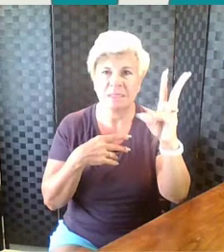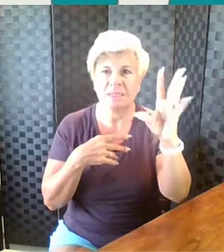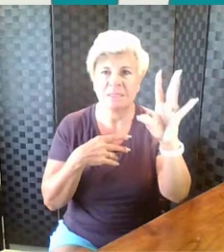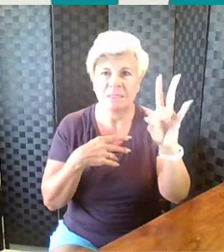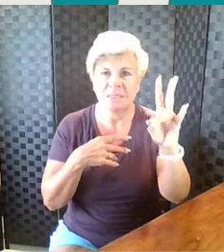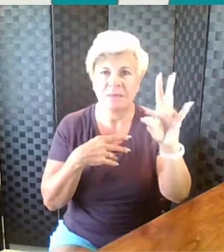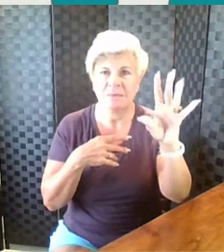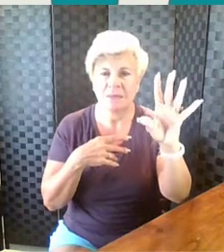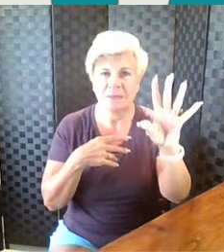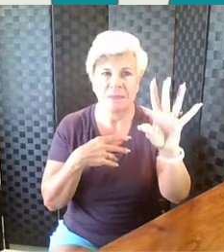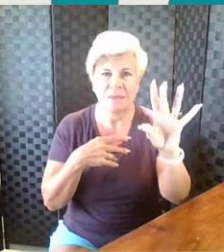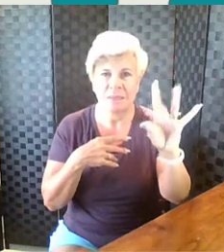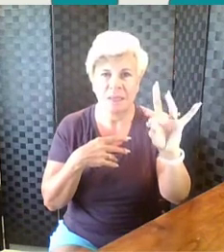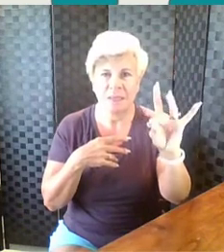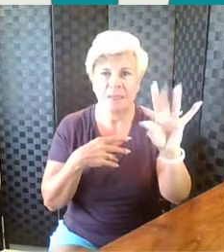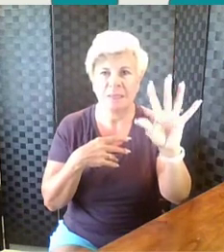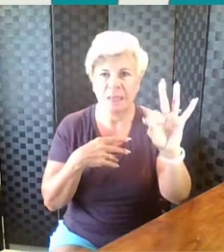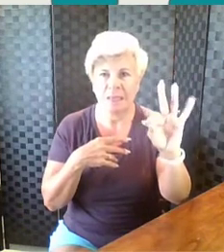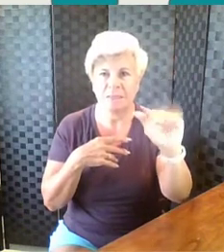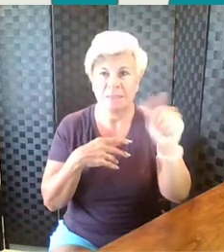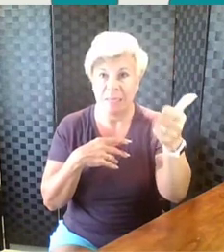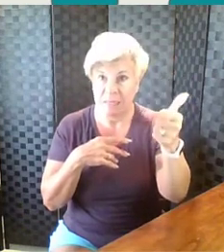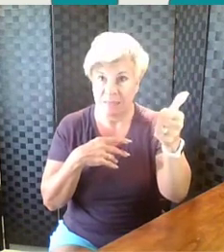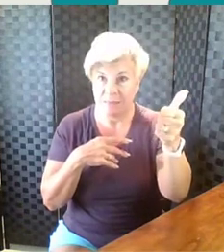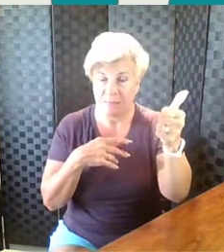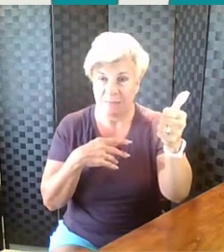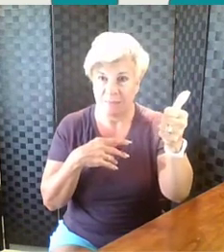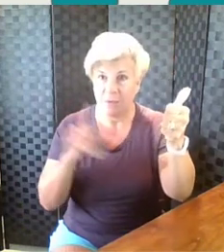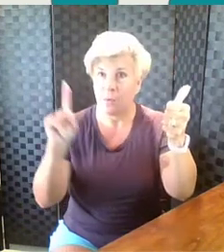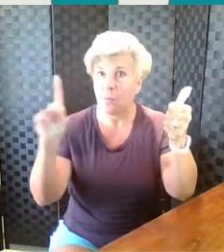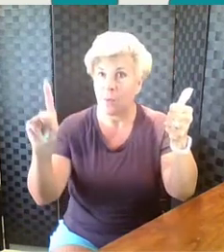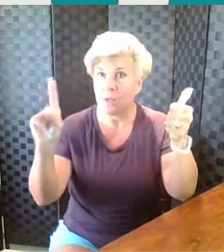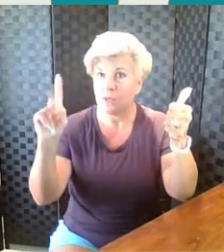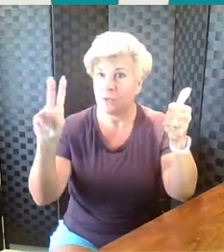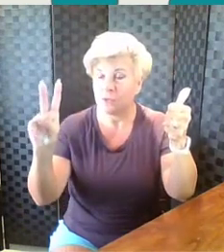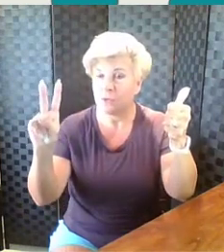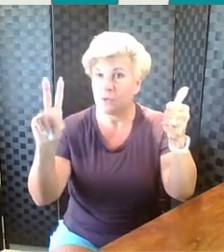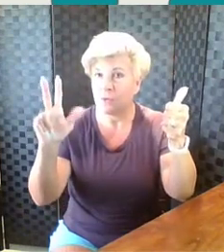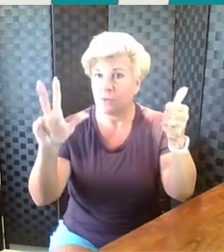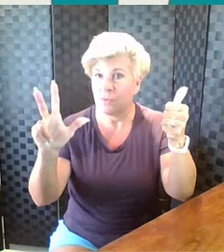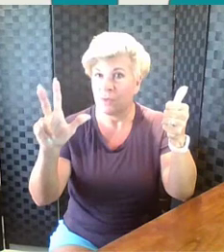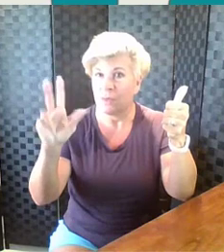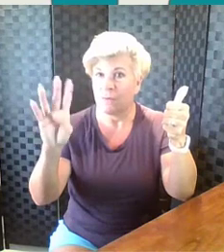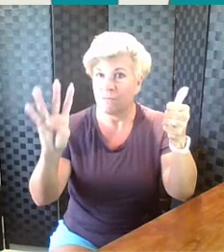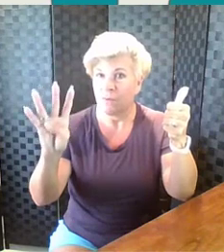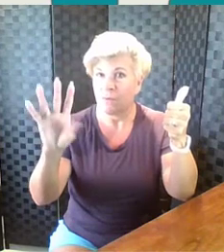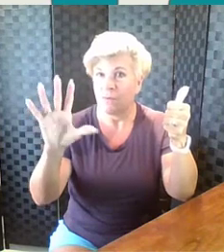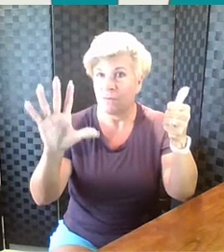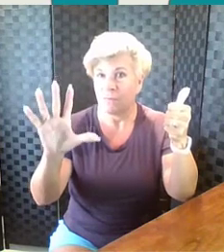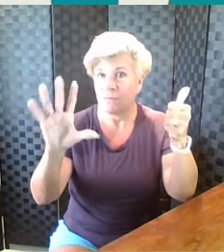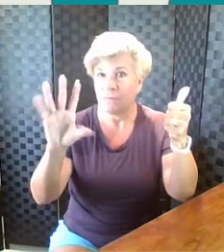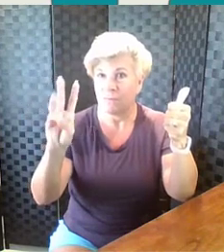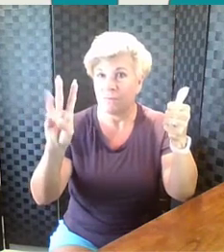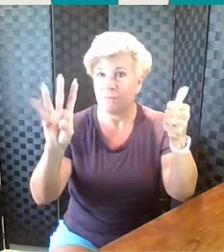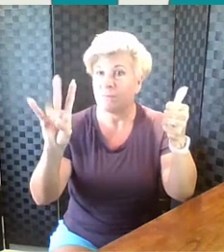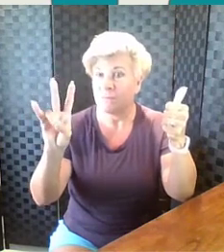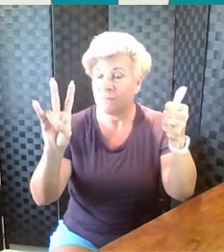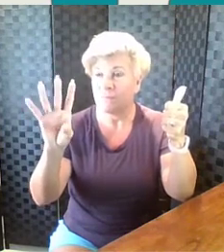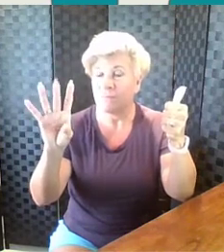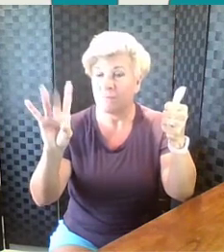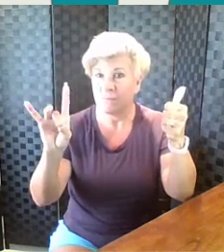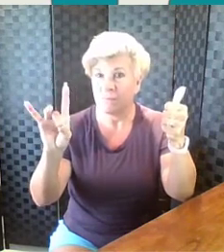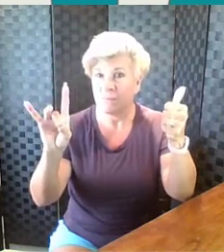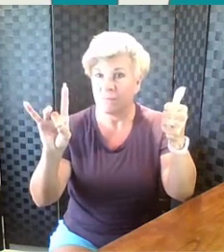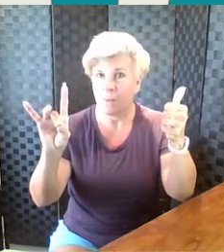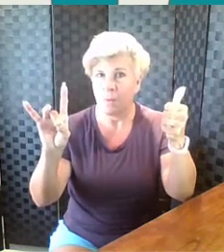6, 7, 8, 9, 10. 1, 2, 3, 4, 5, 6,